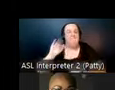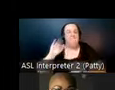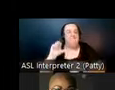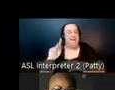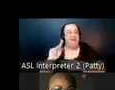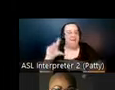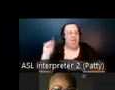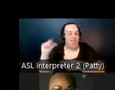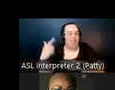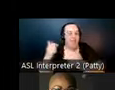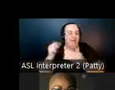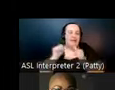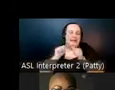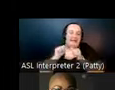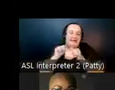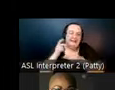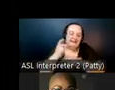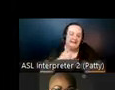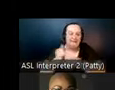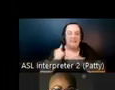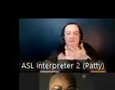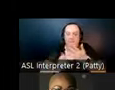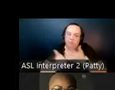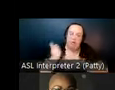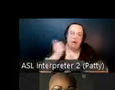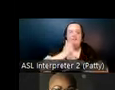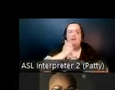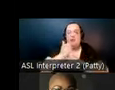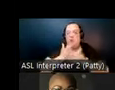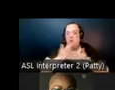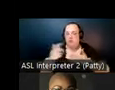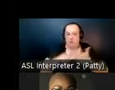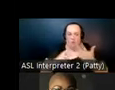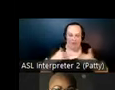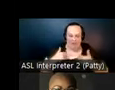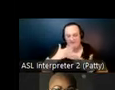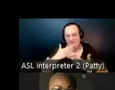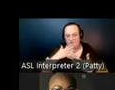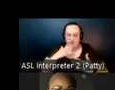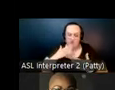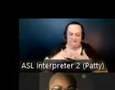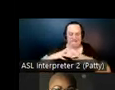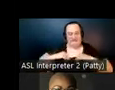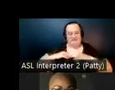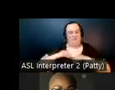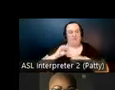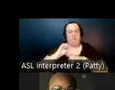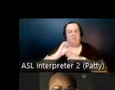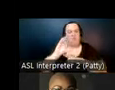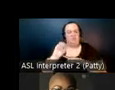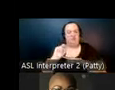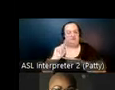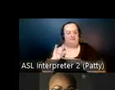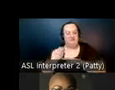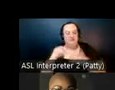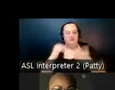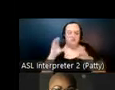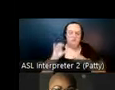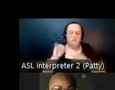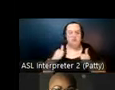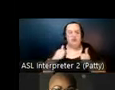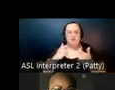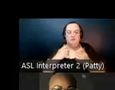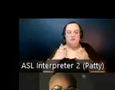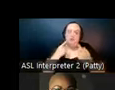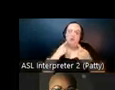keeping primary resources in acceptable or good condition. And by doing this, we're trying to achieve cost efficiencies